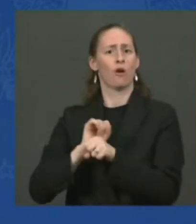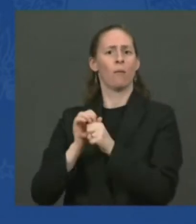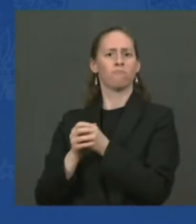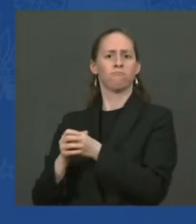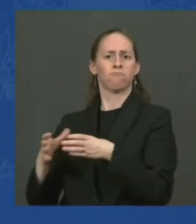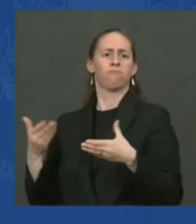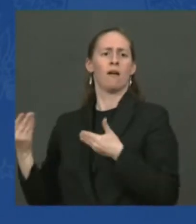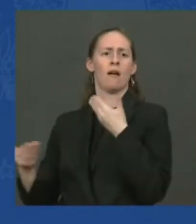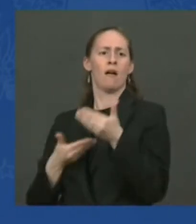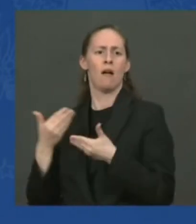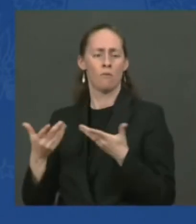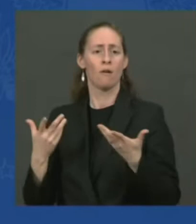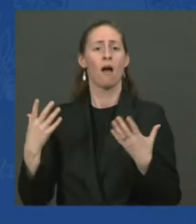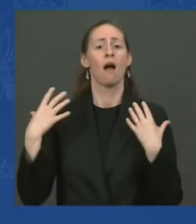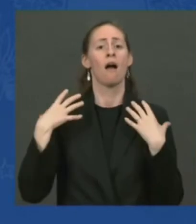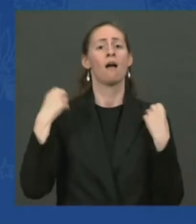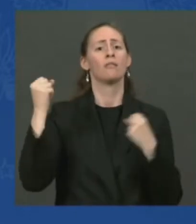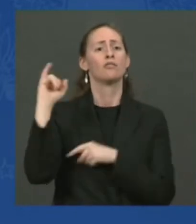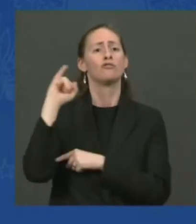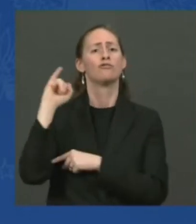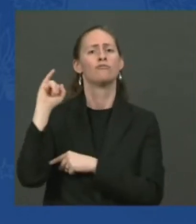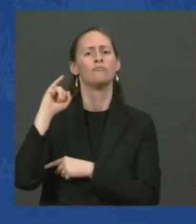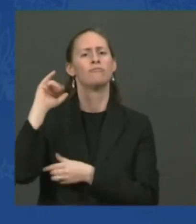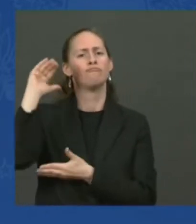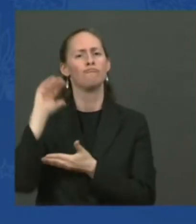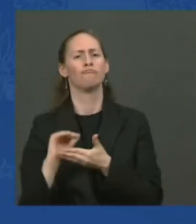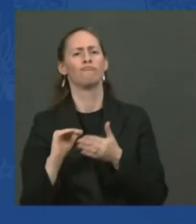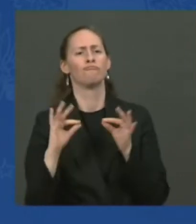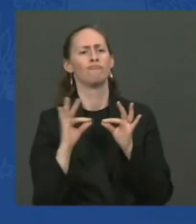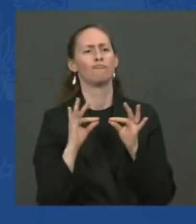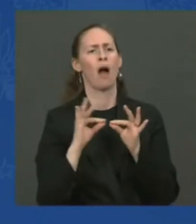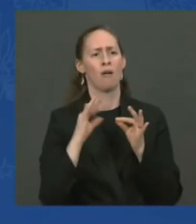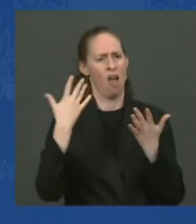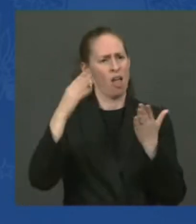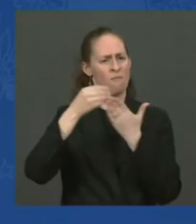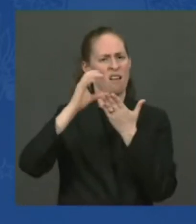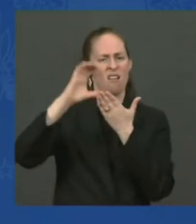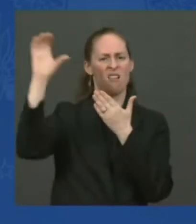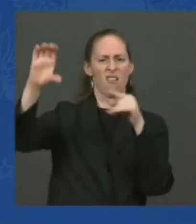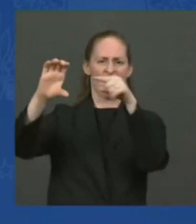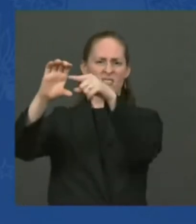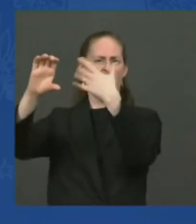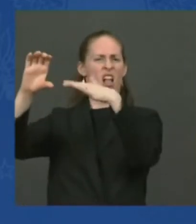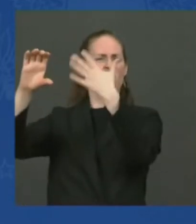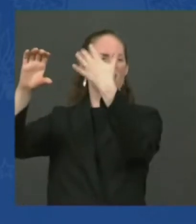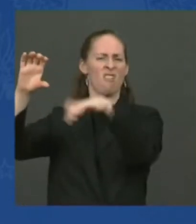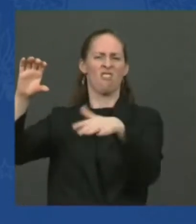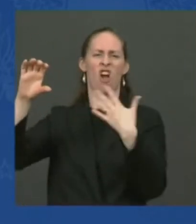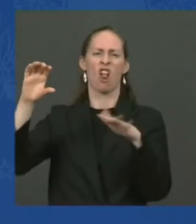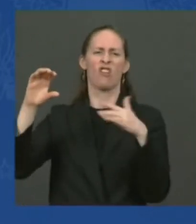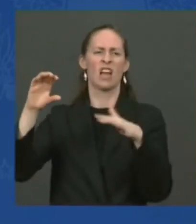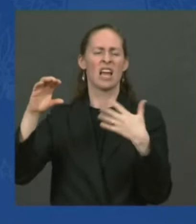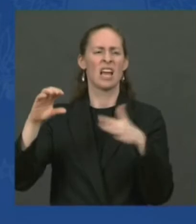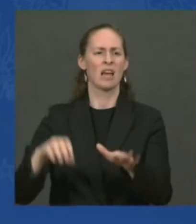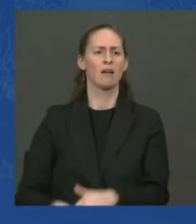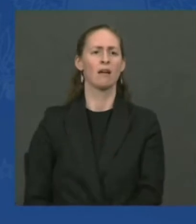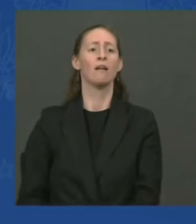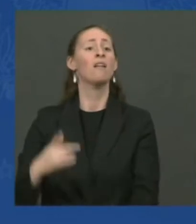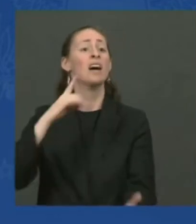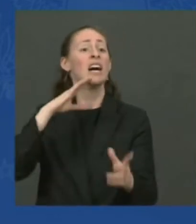care costs, and all of it paid for by making everyone pay his or her own fair